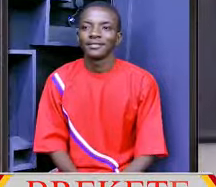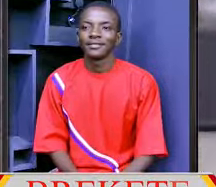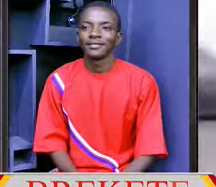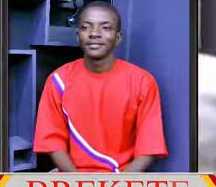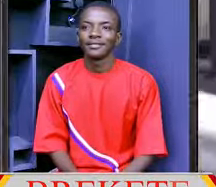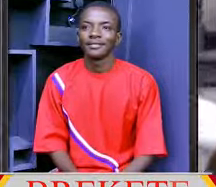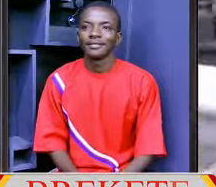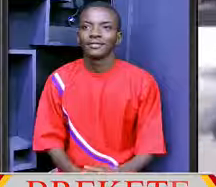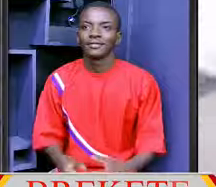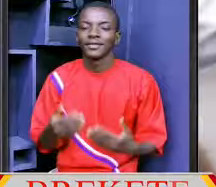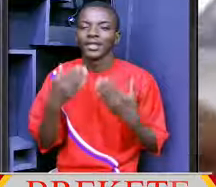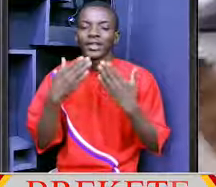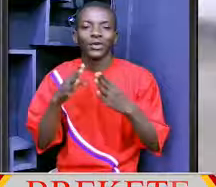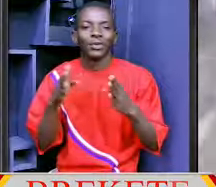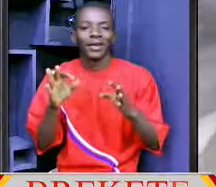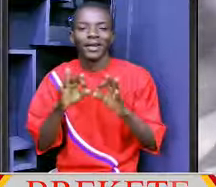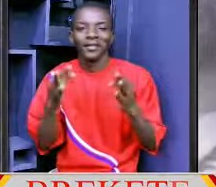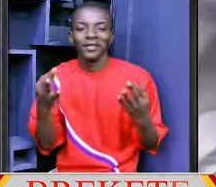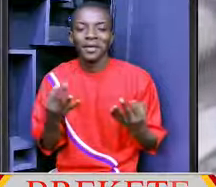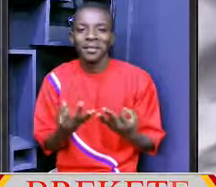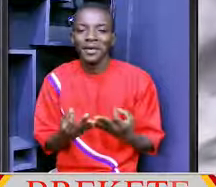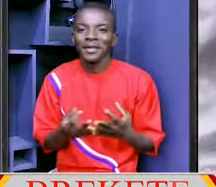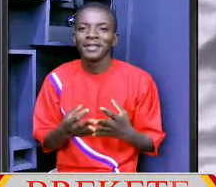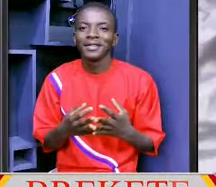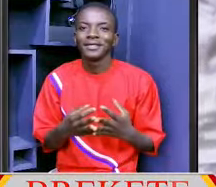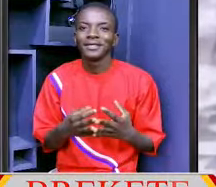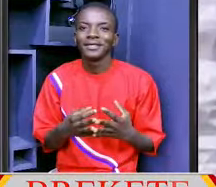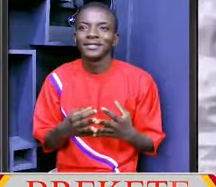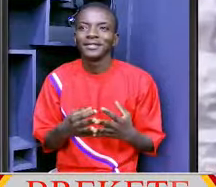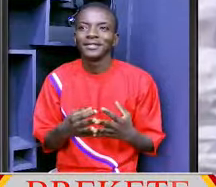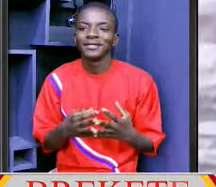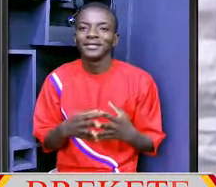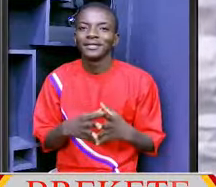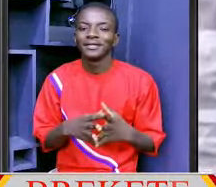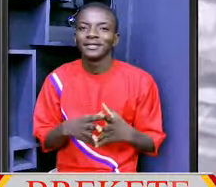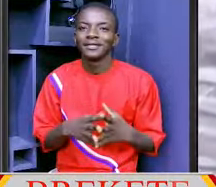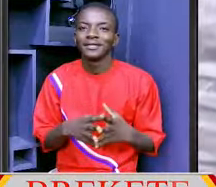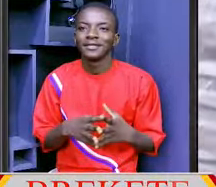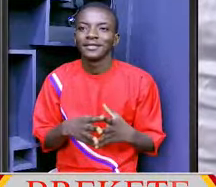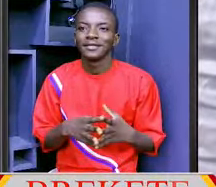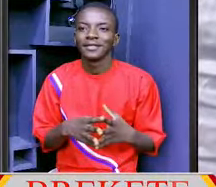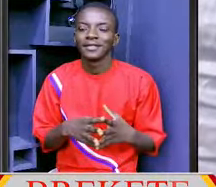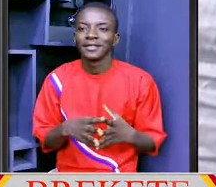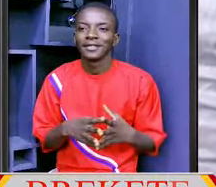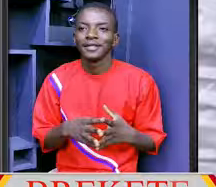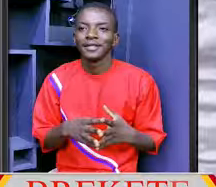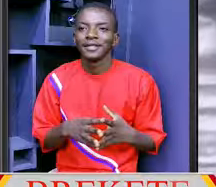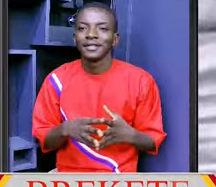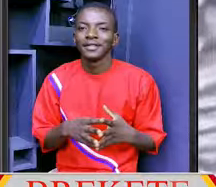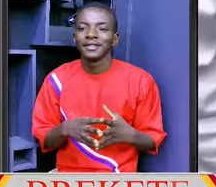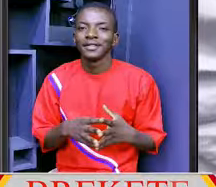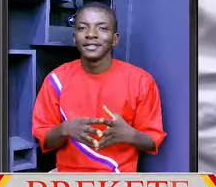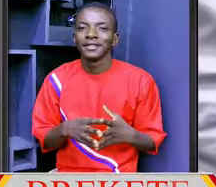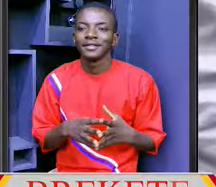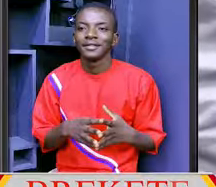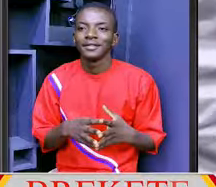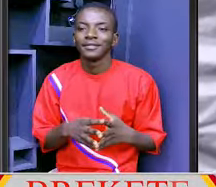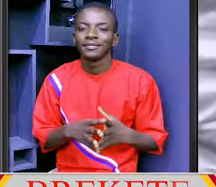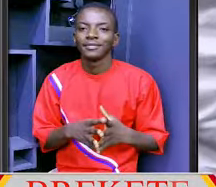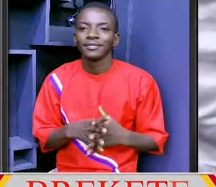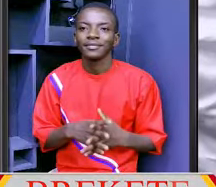you, and thank you back. The family, everybody come. They will lose it from the back.